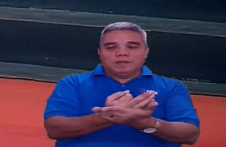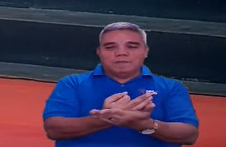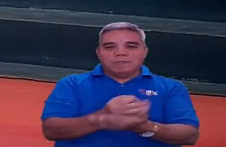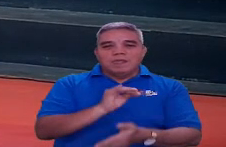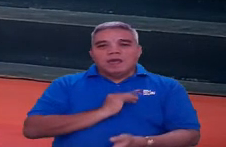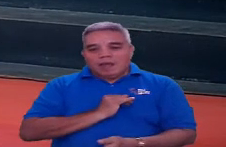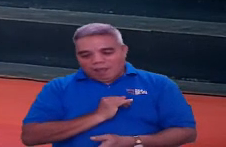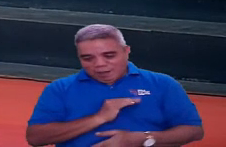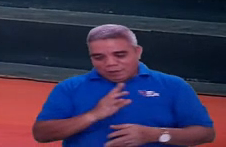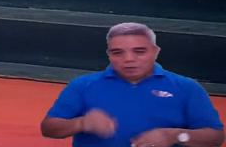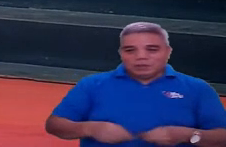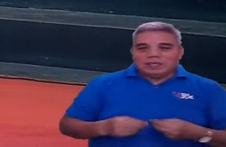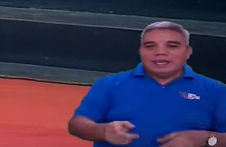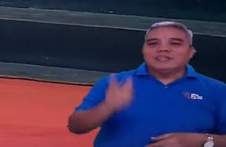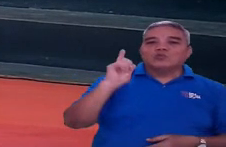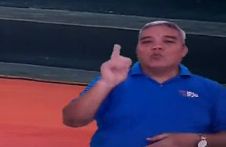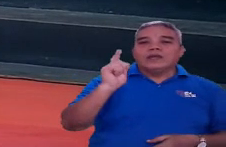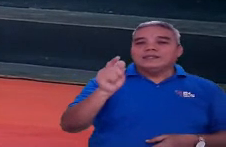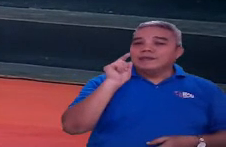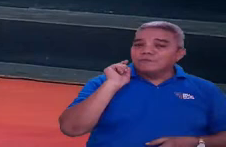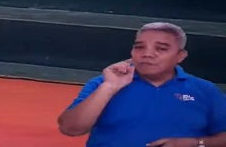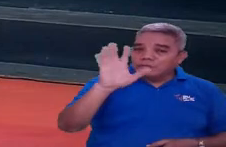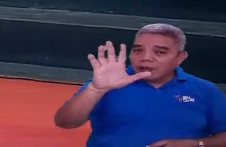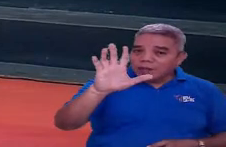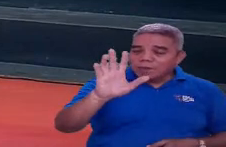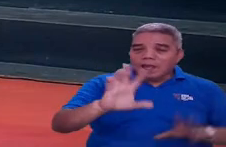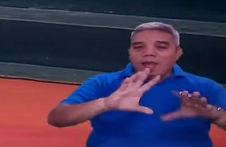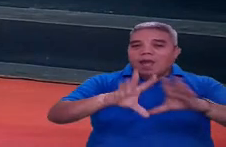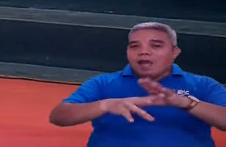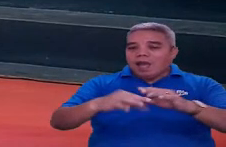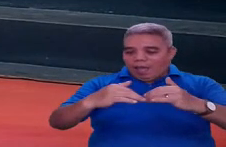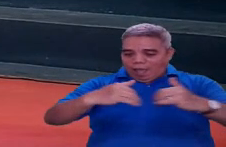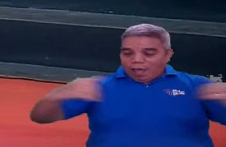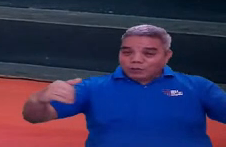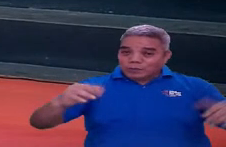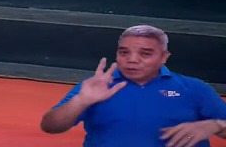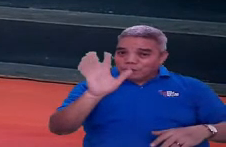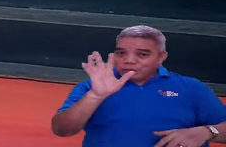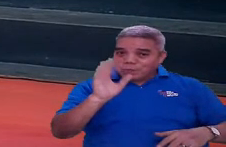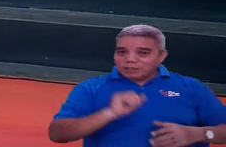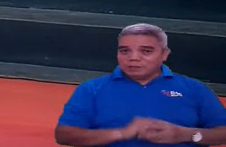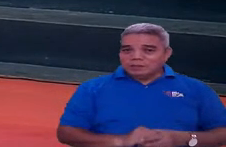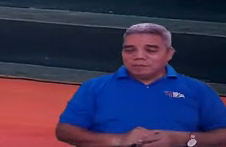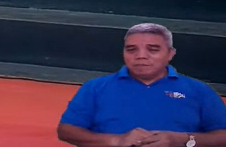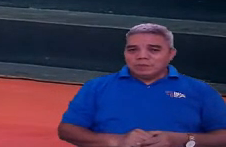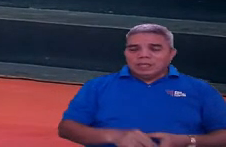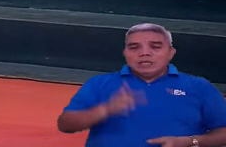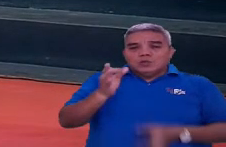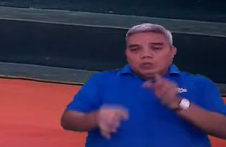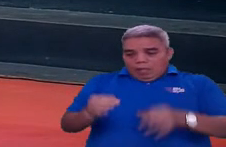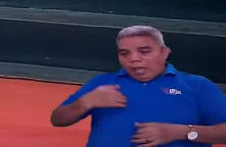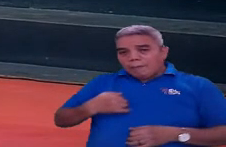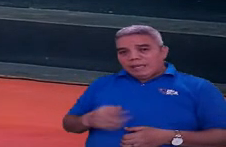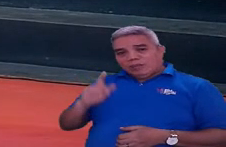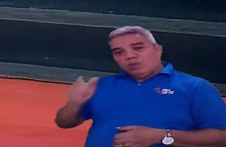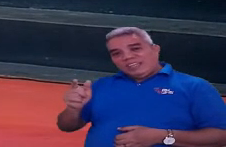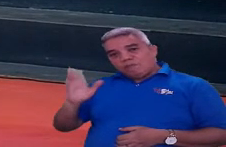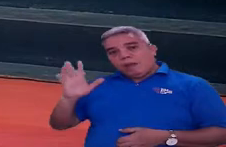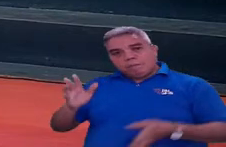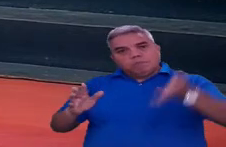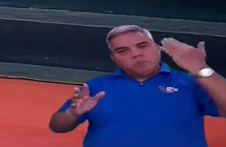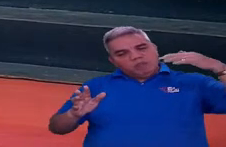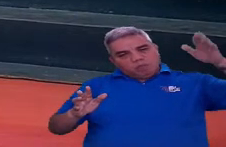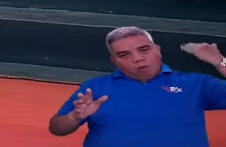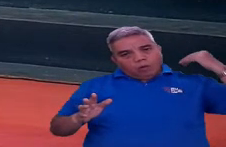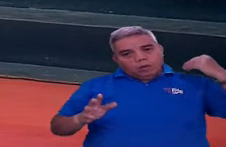I was giving 25 out of the 50 pesos. So kung may 25 members kami